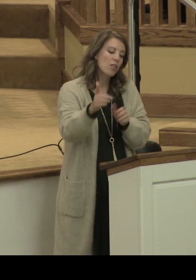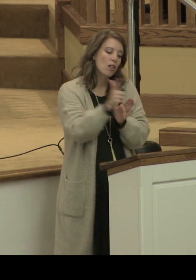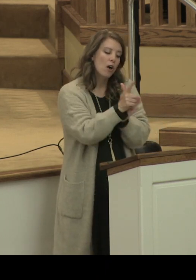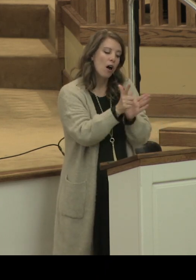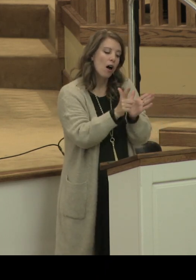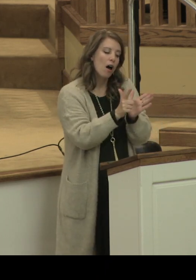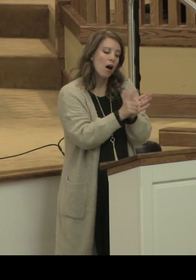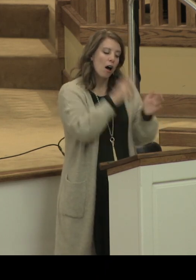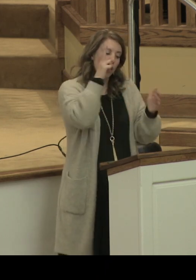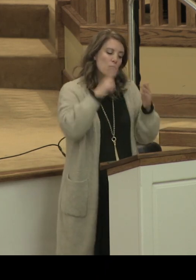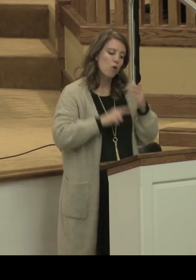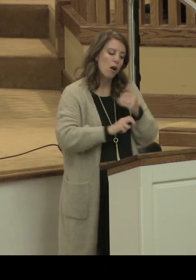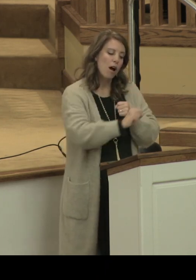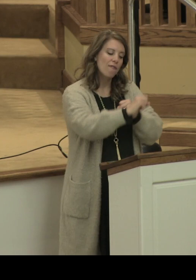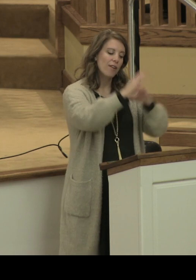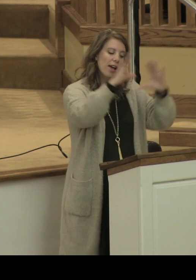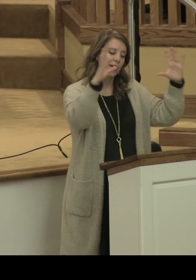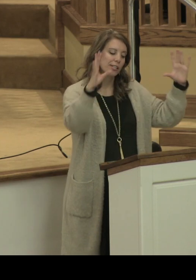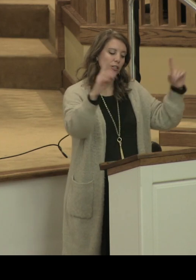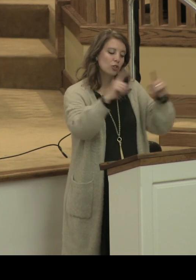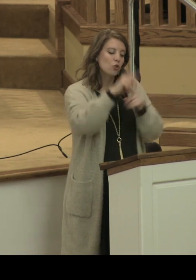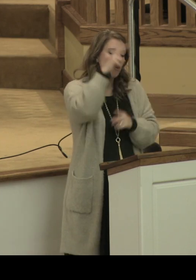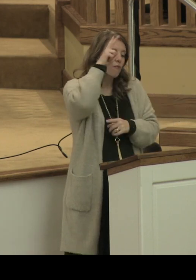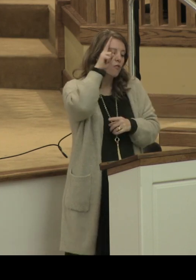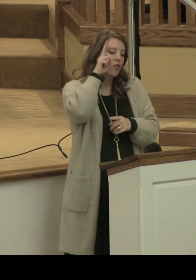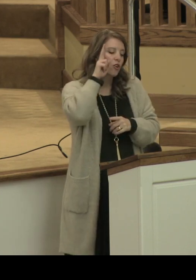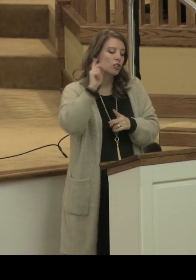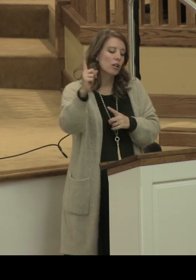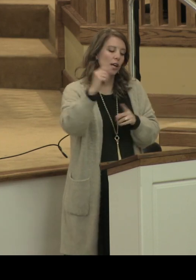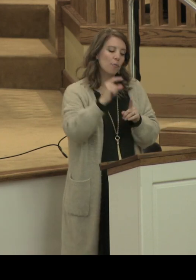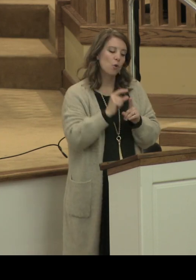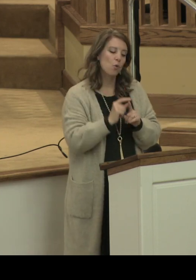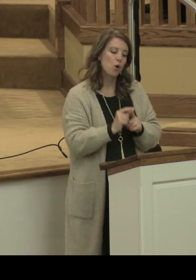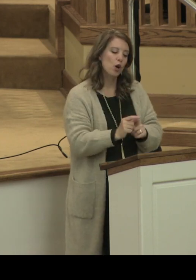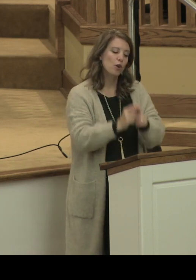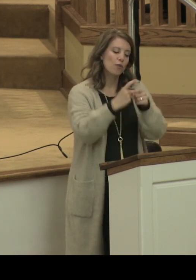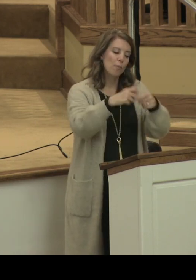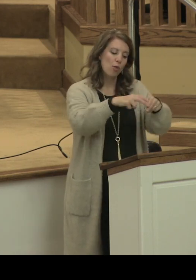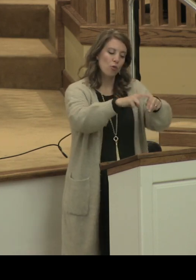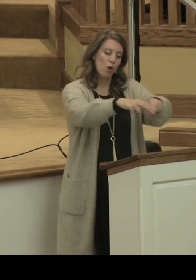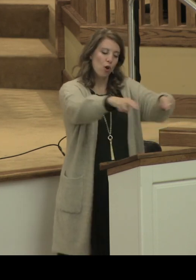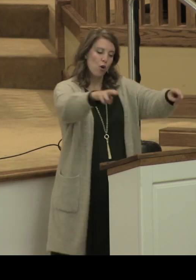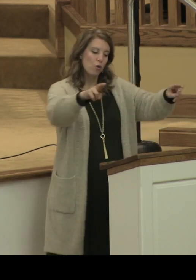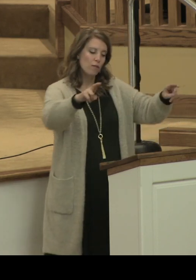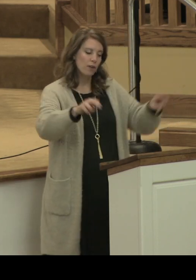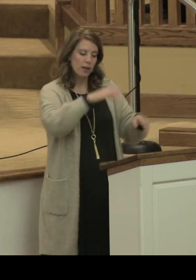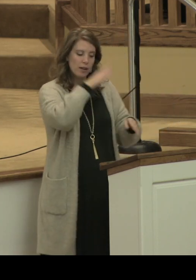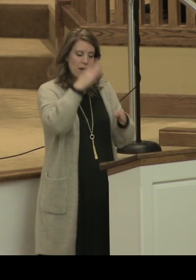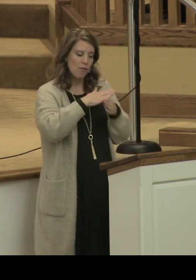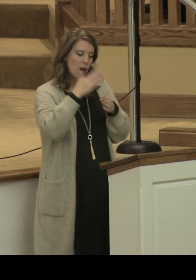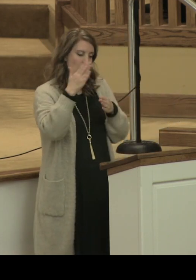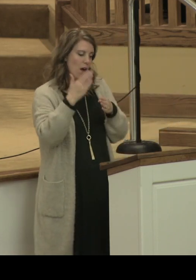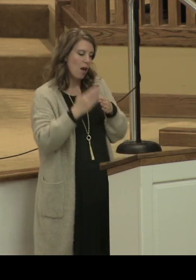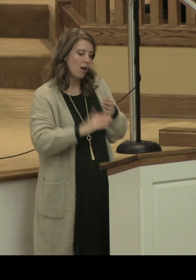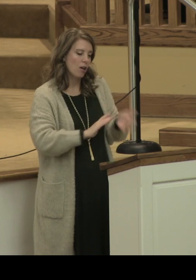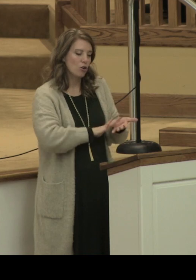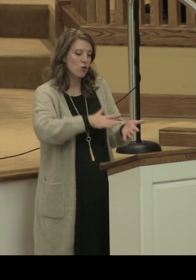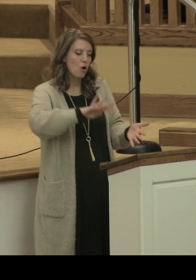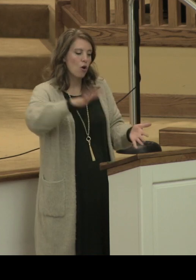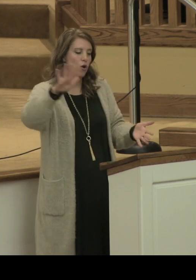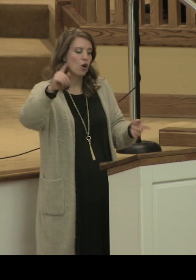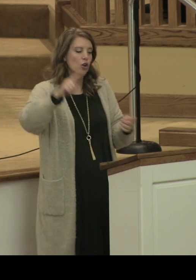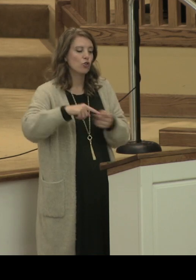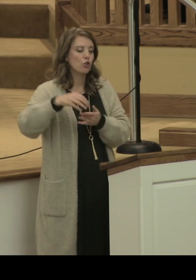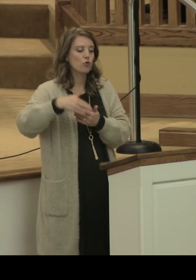and prophets. To a virgin came the word, from a throne of endless glory